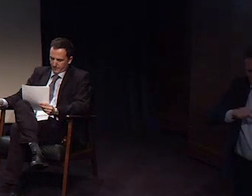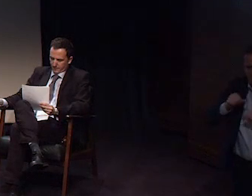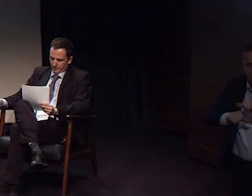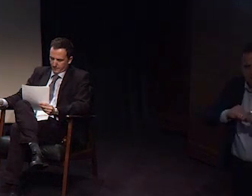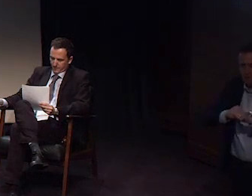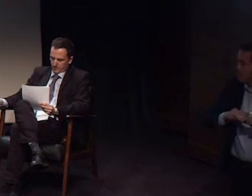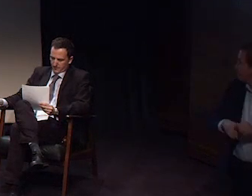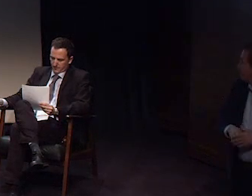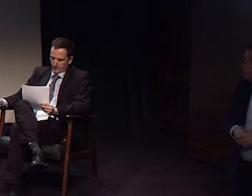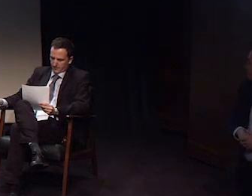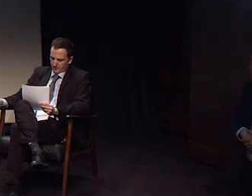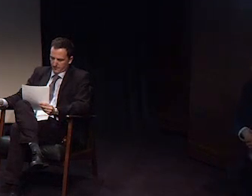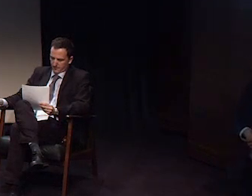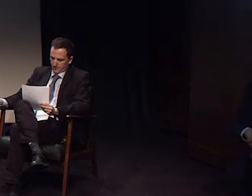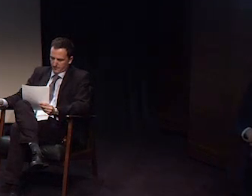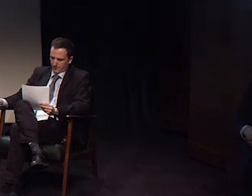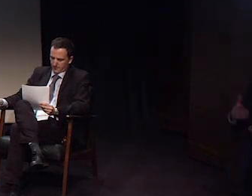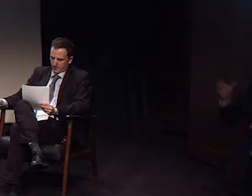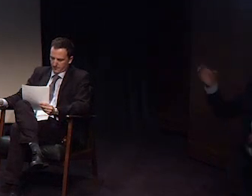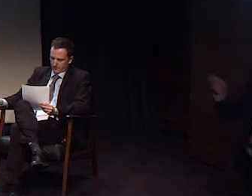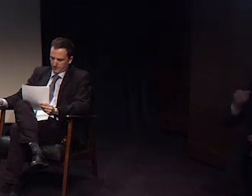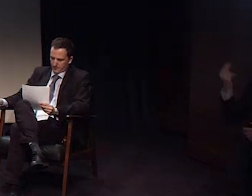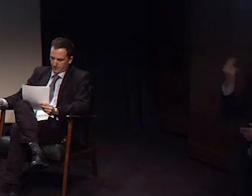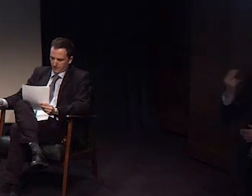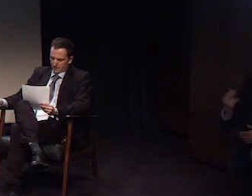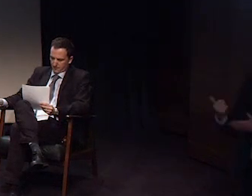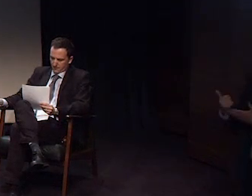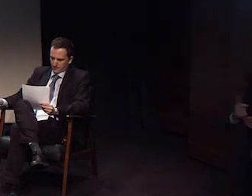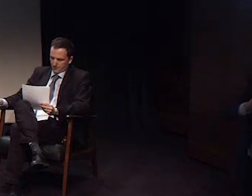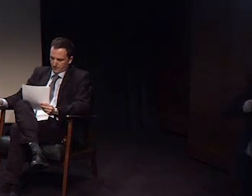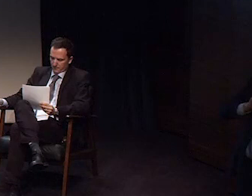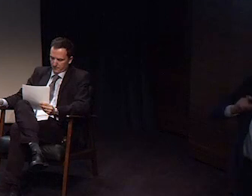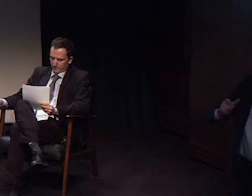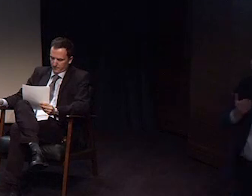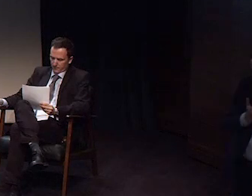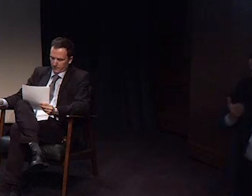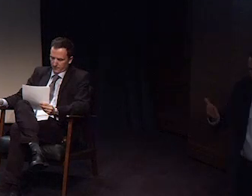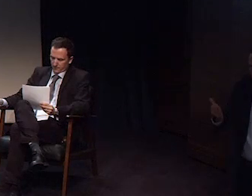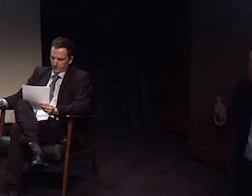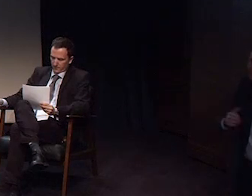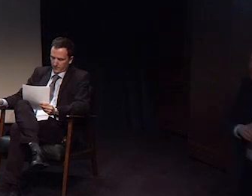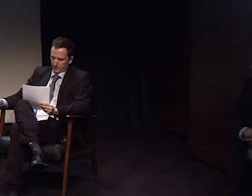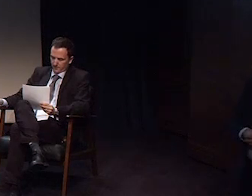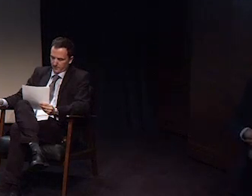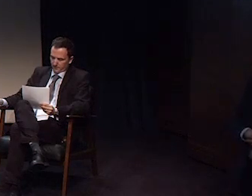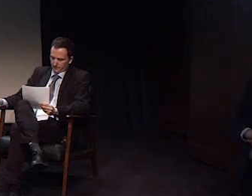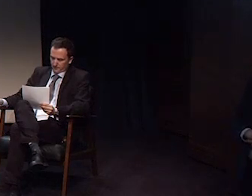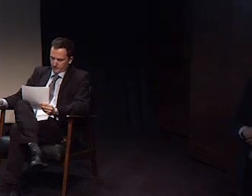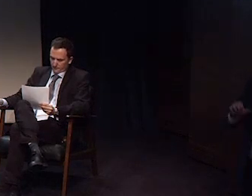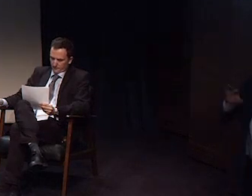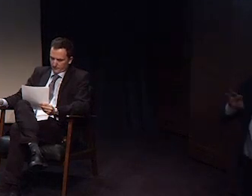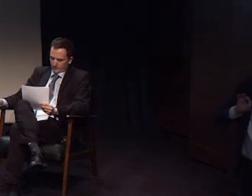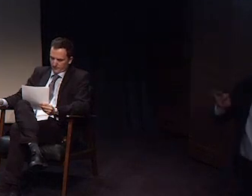entity through a dialogue with an artist. So we saw that the key moments represented were mainly the